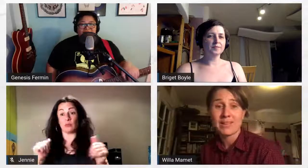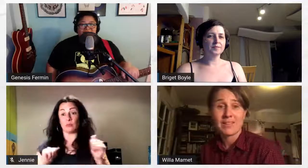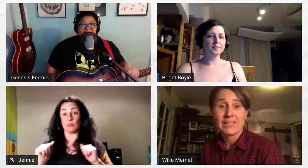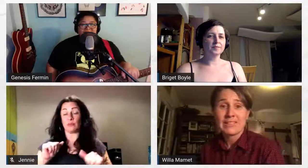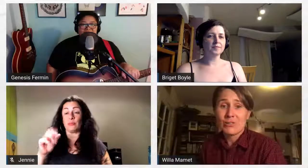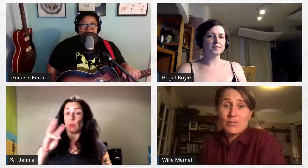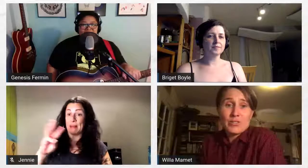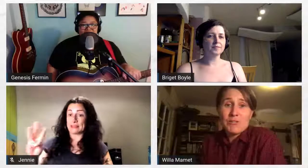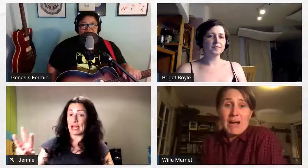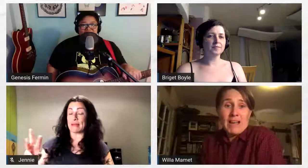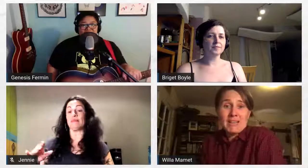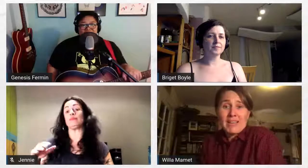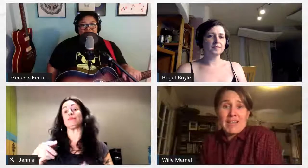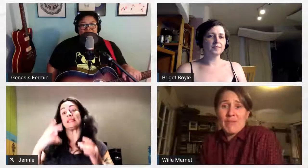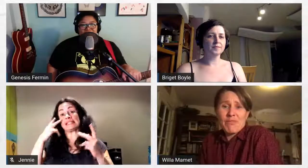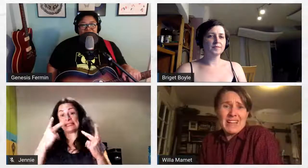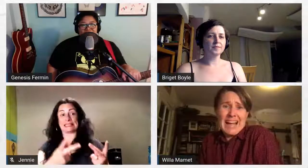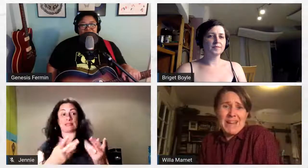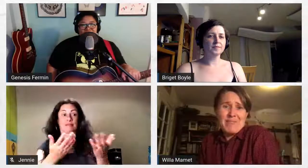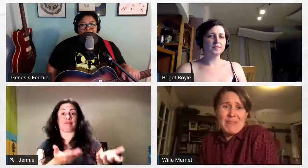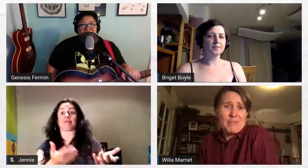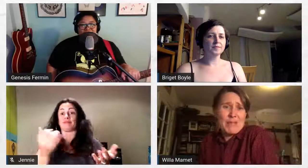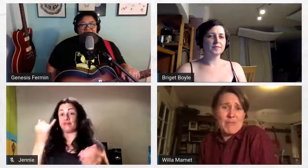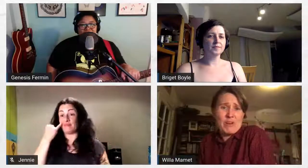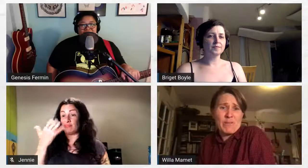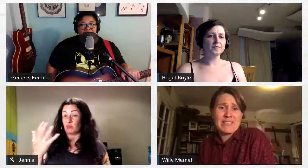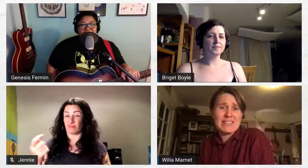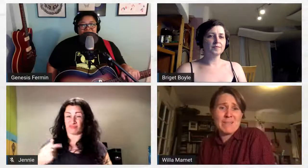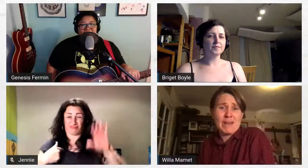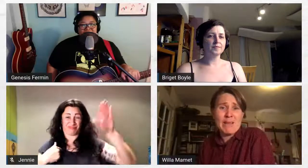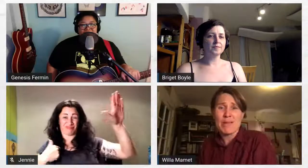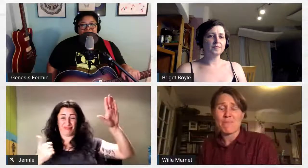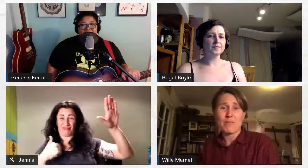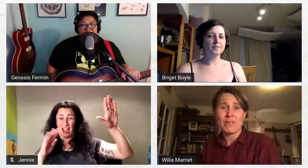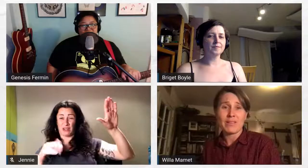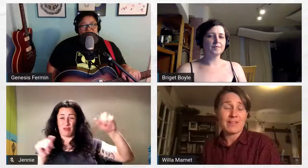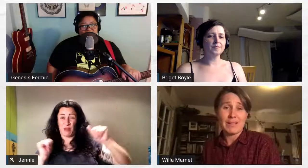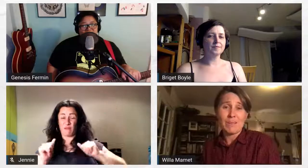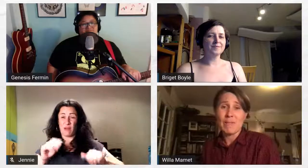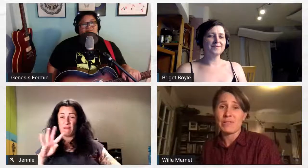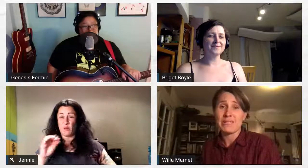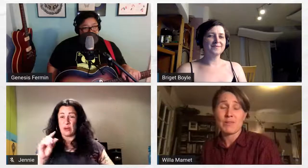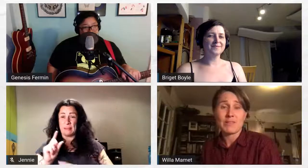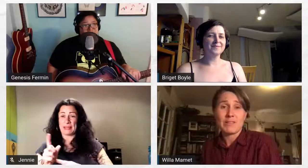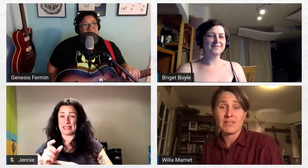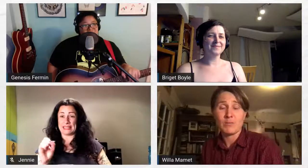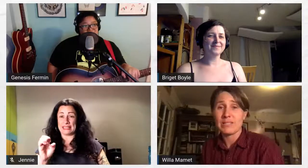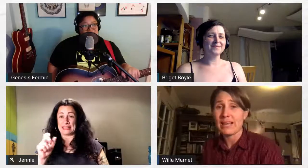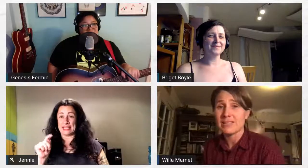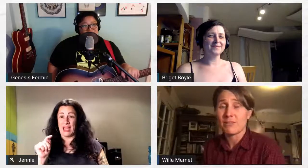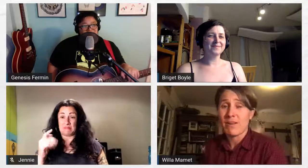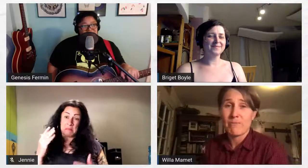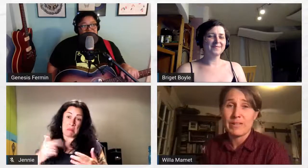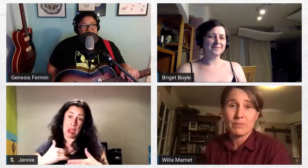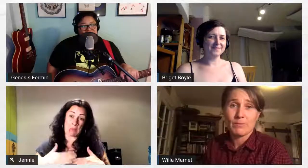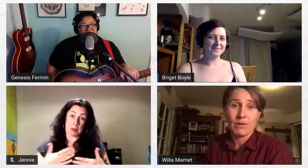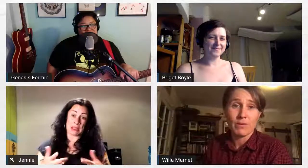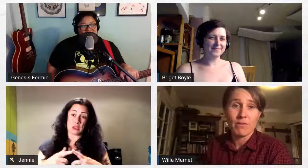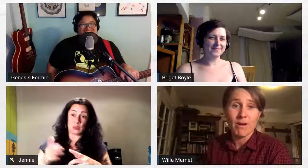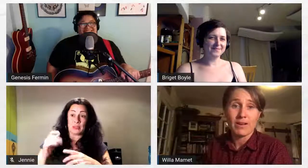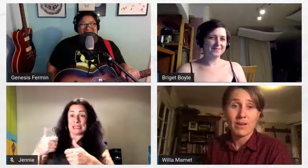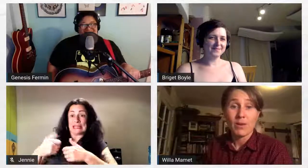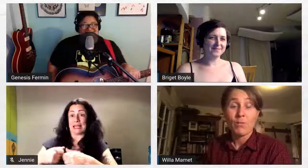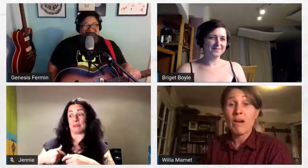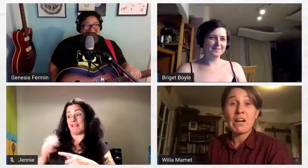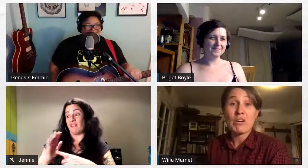mic. Show us what you got. If you're like, I would never play a 40-minute set, but I might be willing, like Pamela Samuelson, to be texted 5 minutes before you